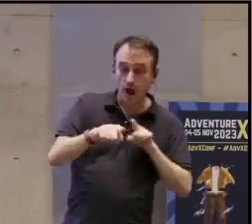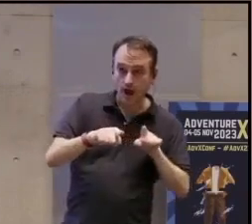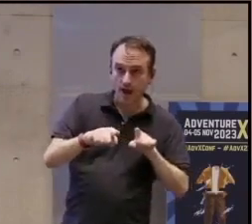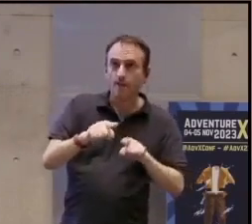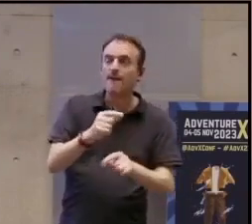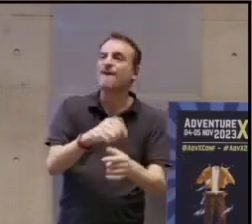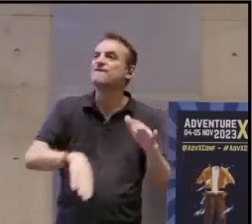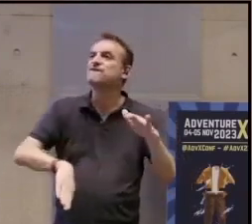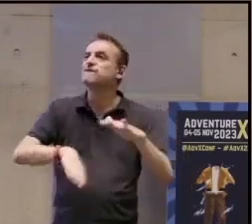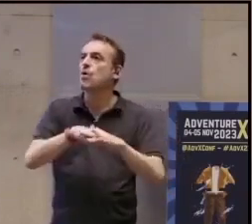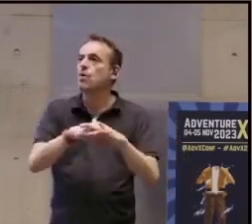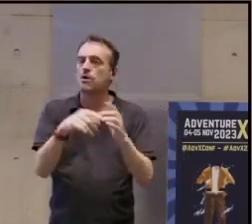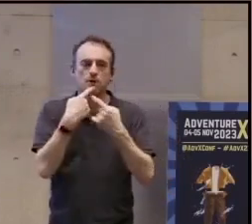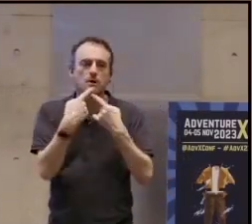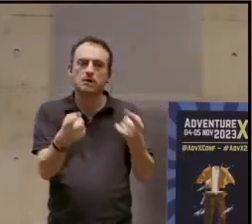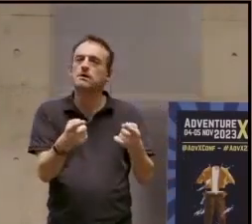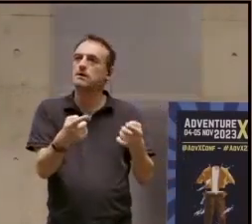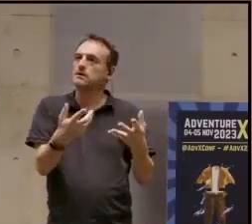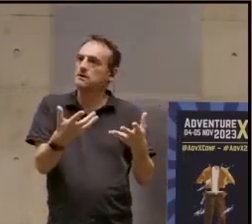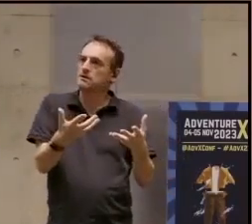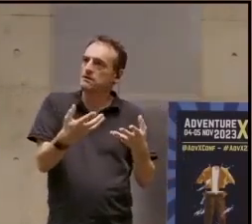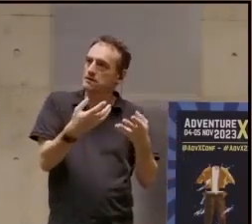is fair.